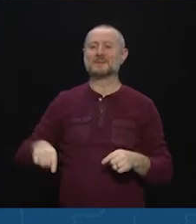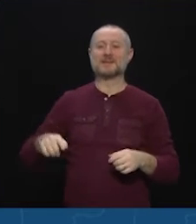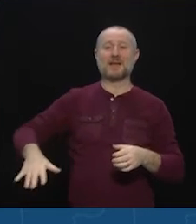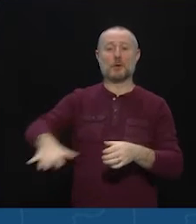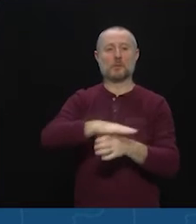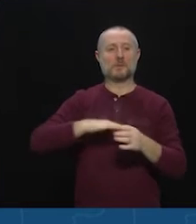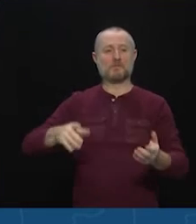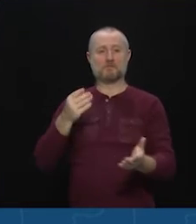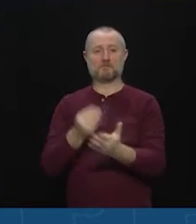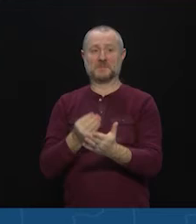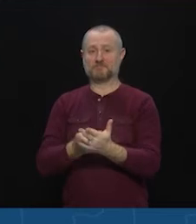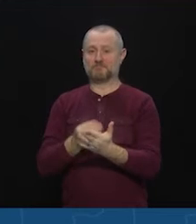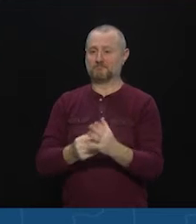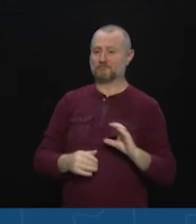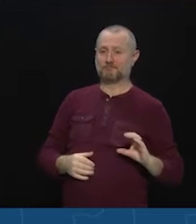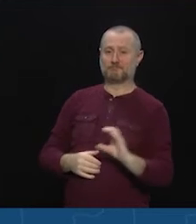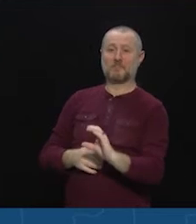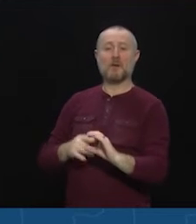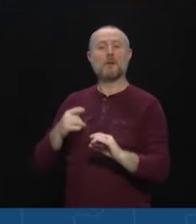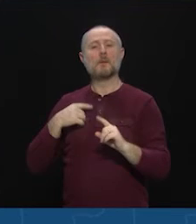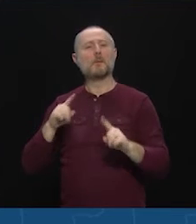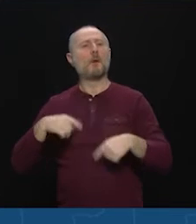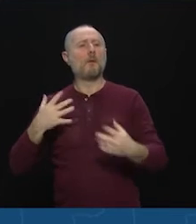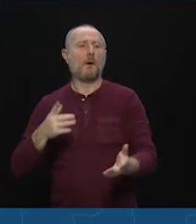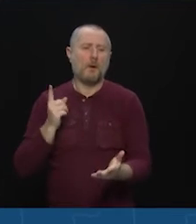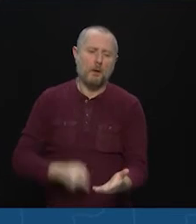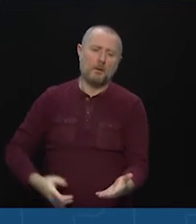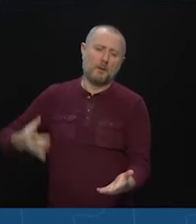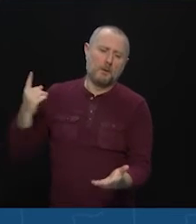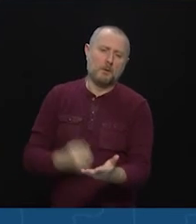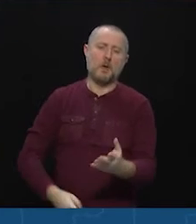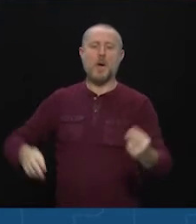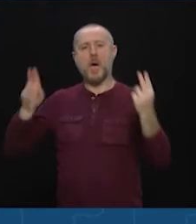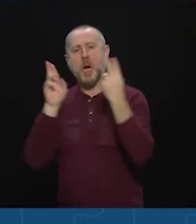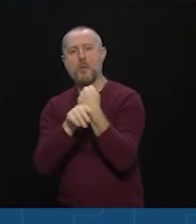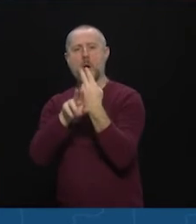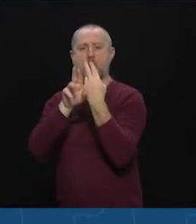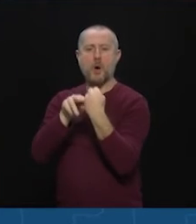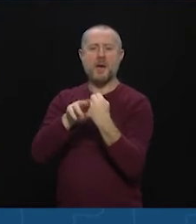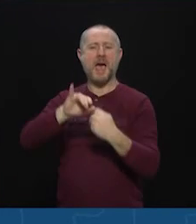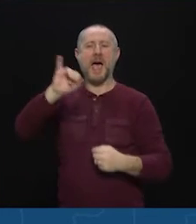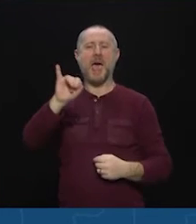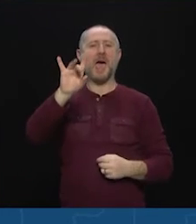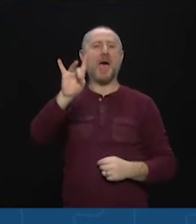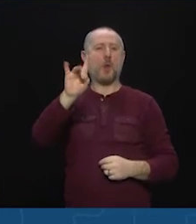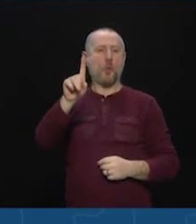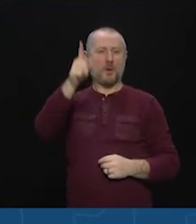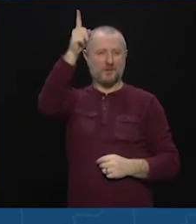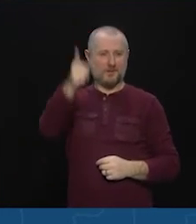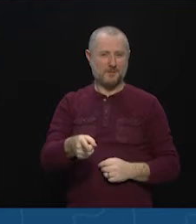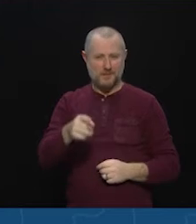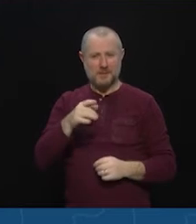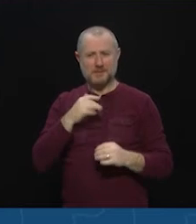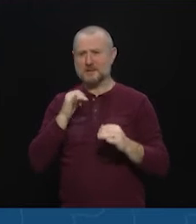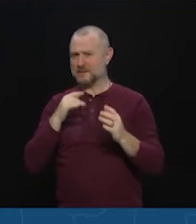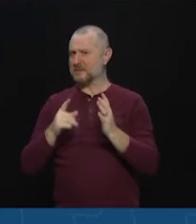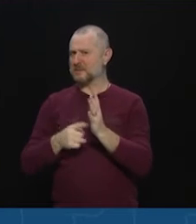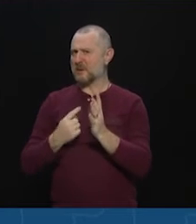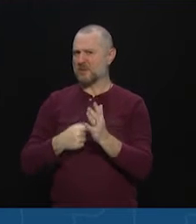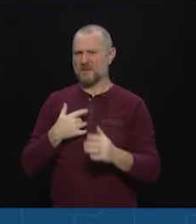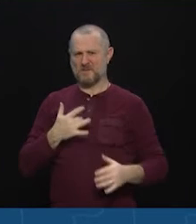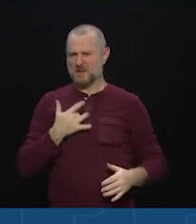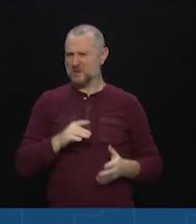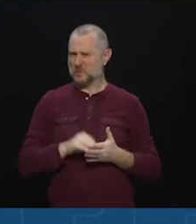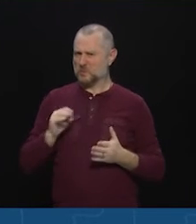long time. As a Syracuse University student, I used to walk behind under there and say, it's kind of scary sometimes. I'm not sure I should be walking